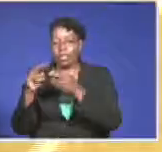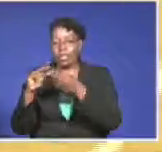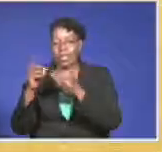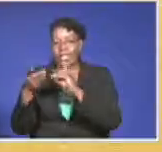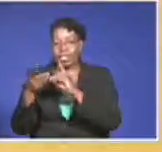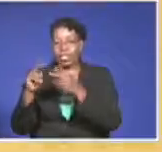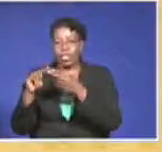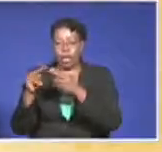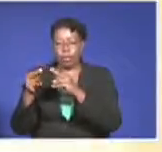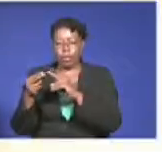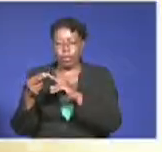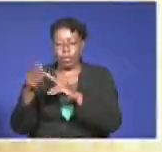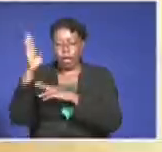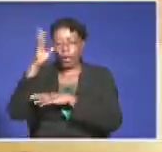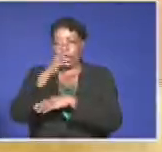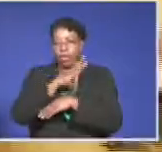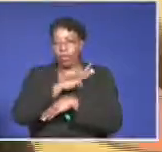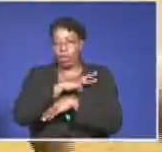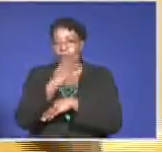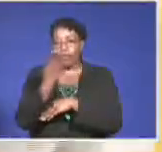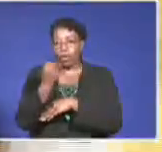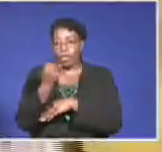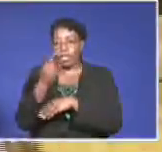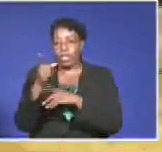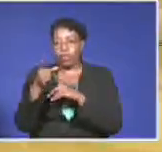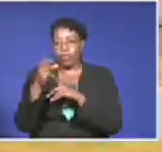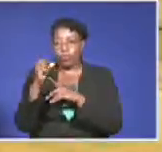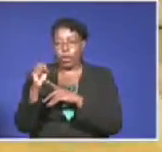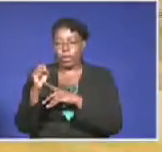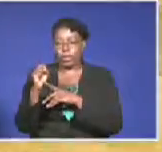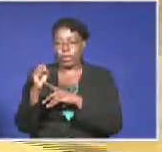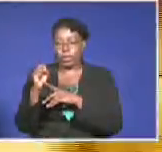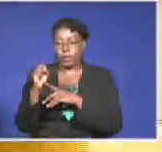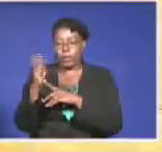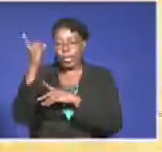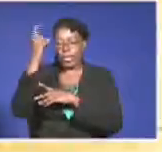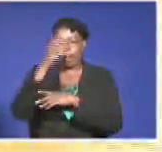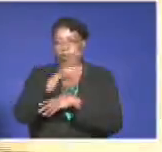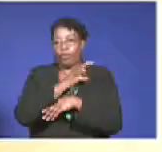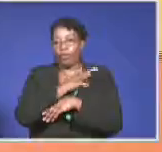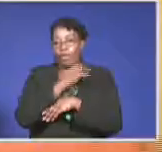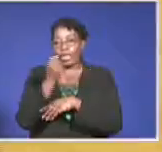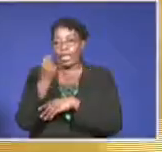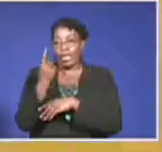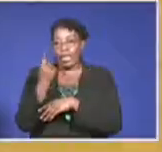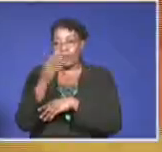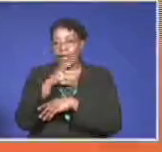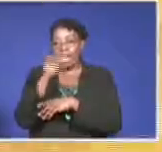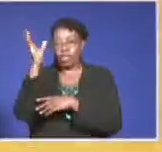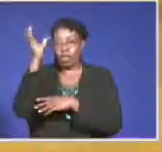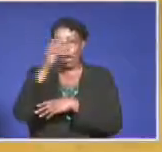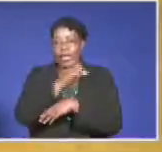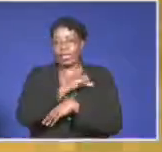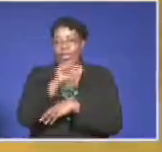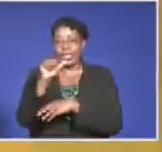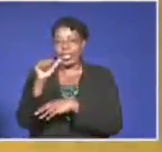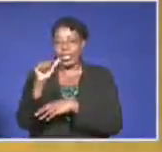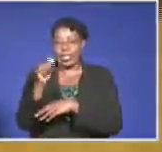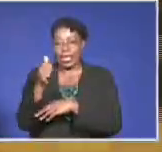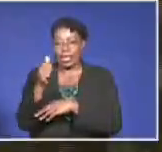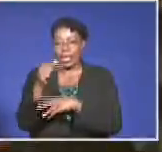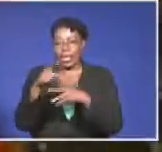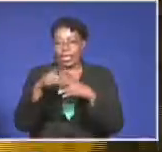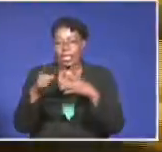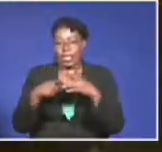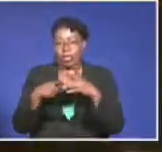Eugene Bain. Randy Williams had 14 points, Salathiel Dean 13, Devin Ferguson 11, and Craig Smith 10. Game 4 in both series